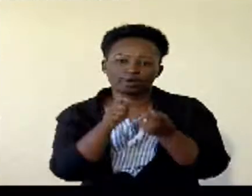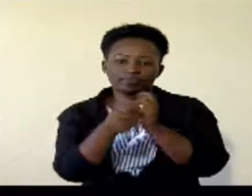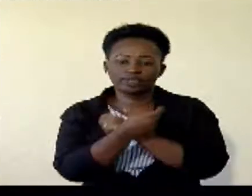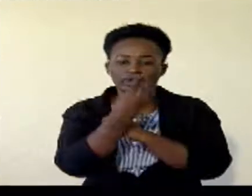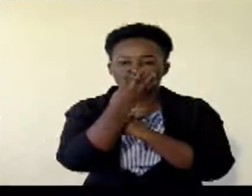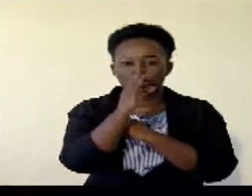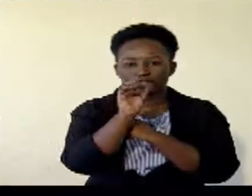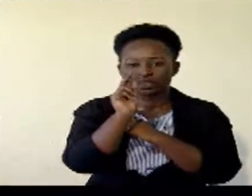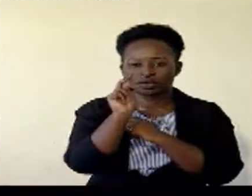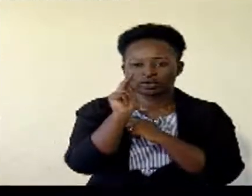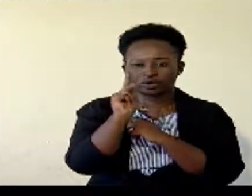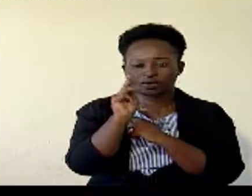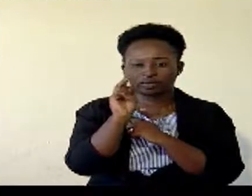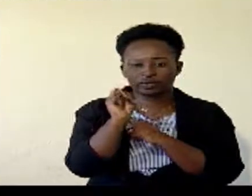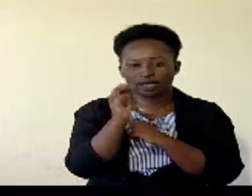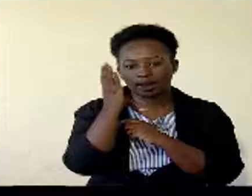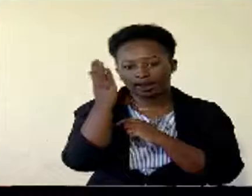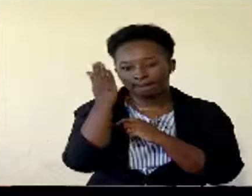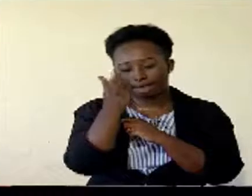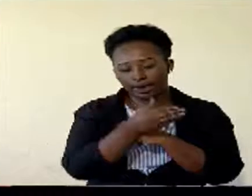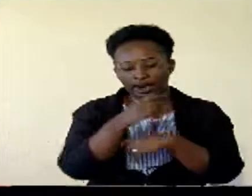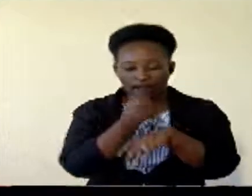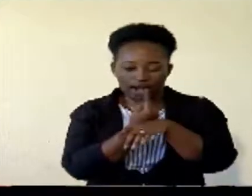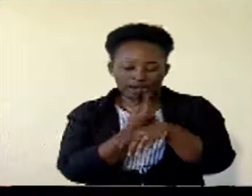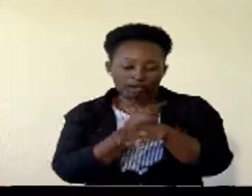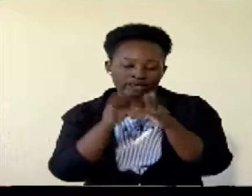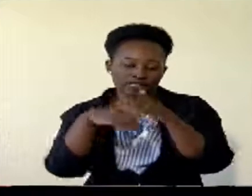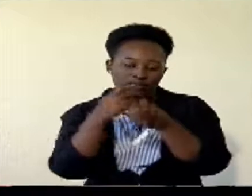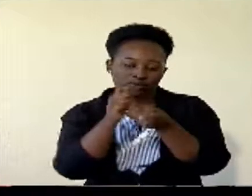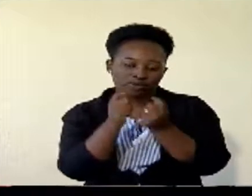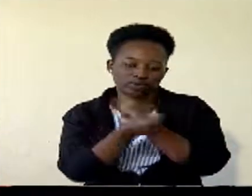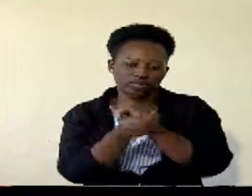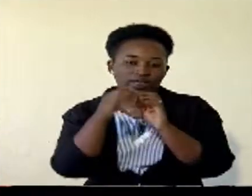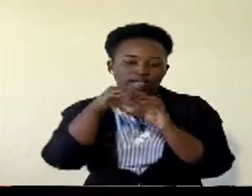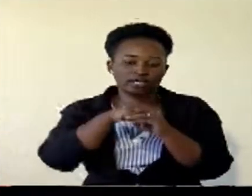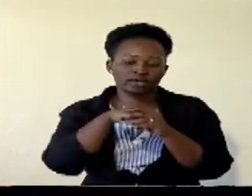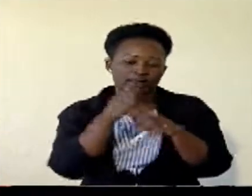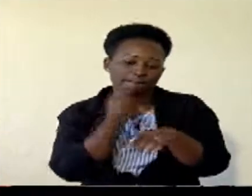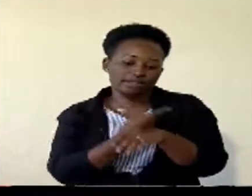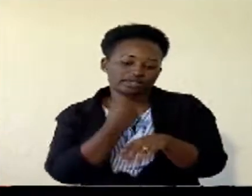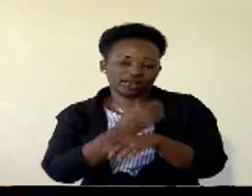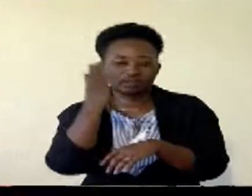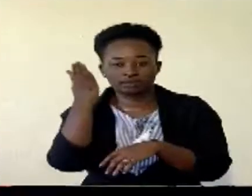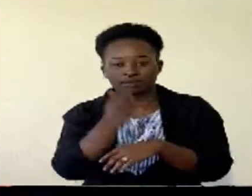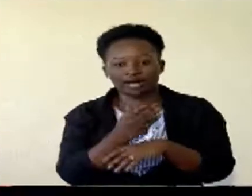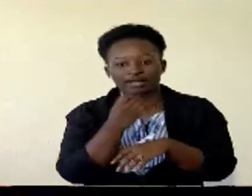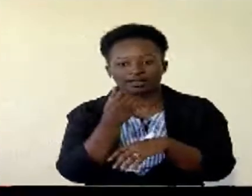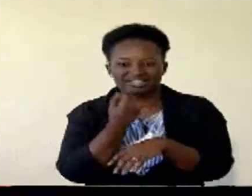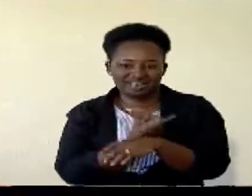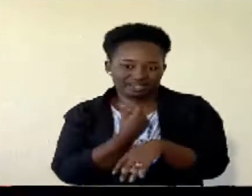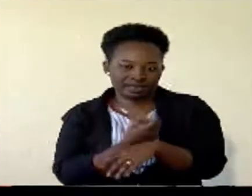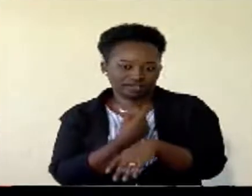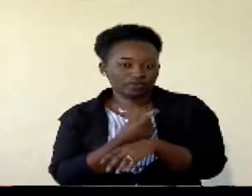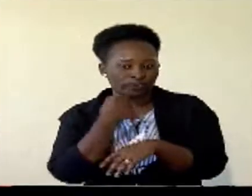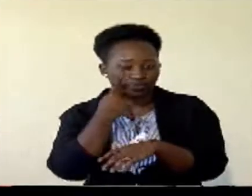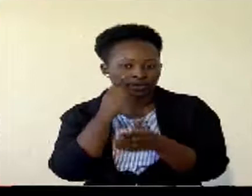kilometers per hour into meters per second. That's what we need to do. So let us see how we change that. It